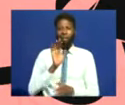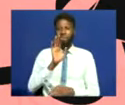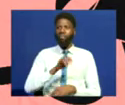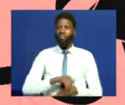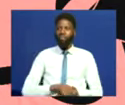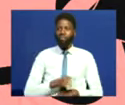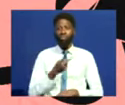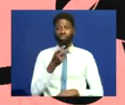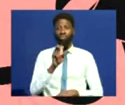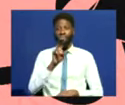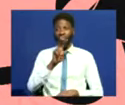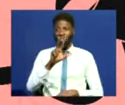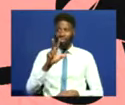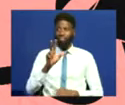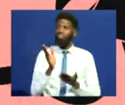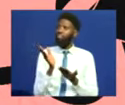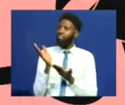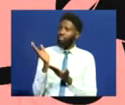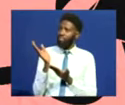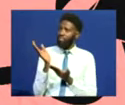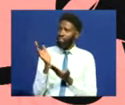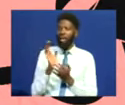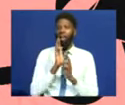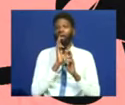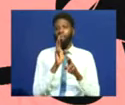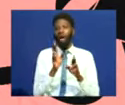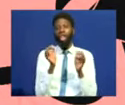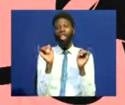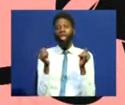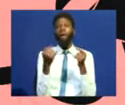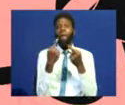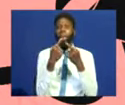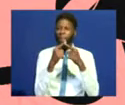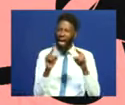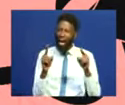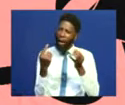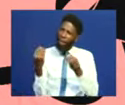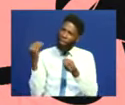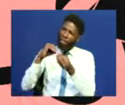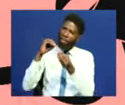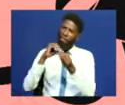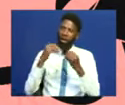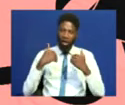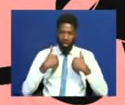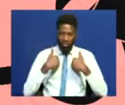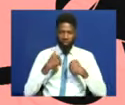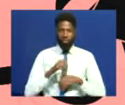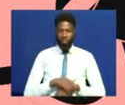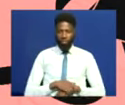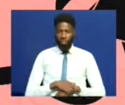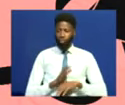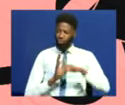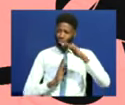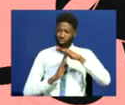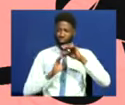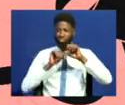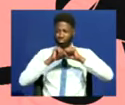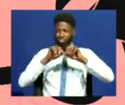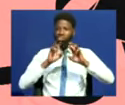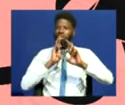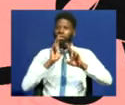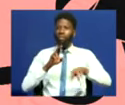media, but there are many more. Now, the cases of femicide already reported extensively is that of Starlet Wahu Mwangi,